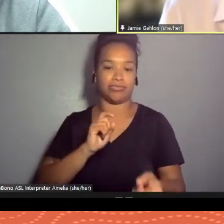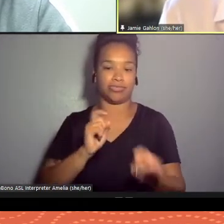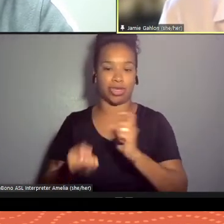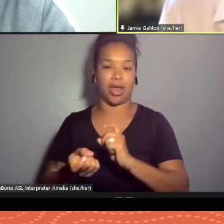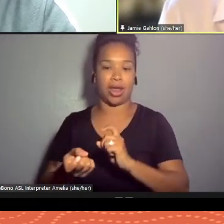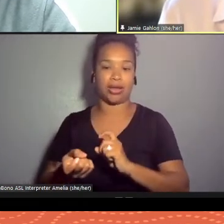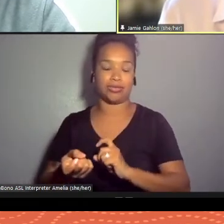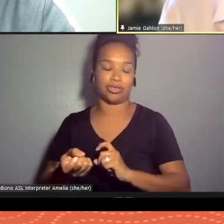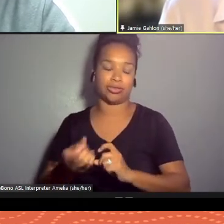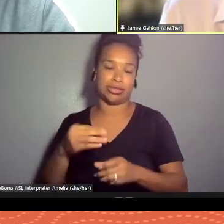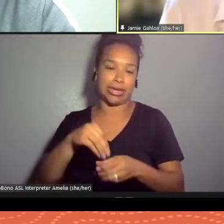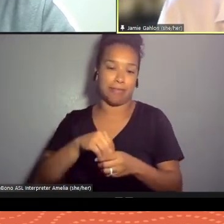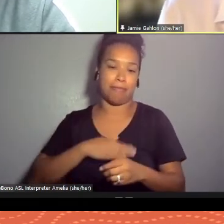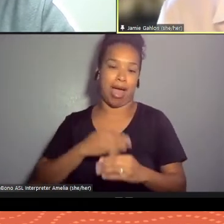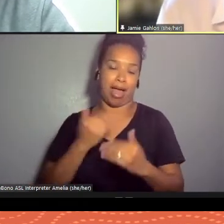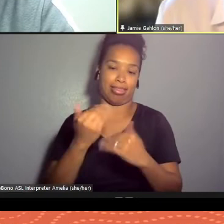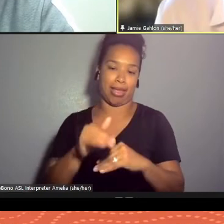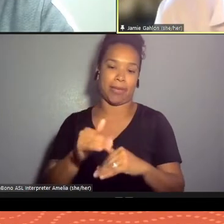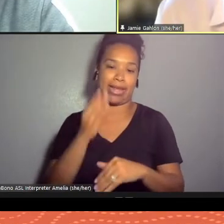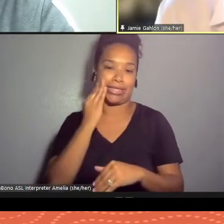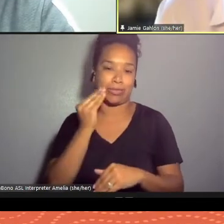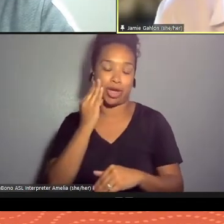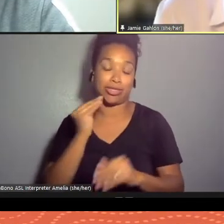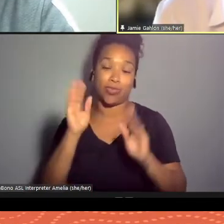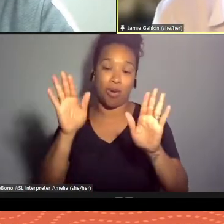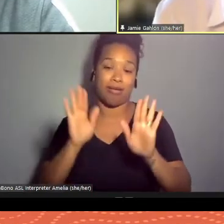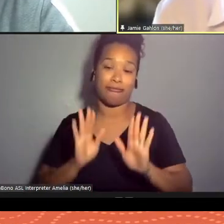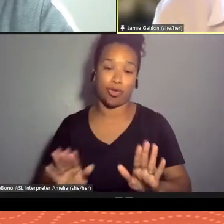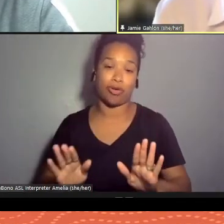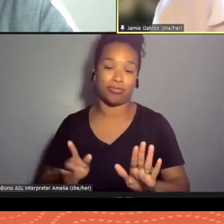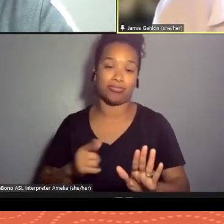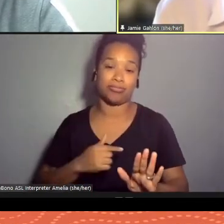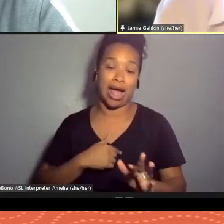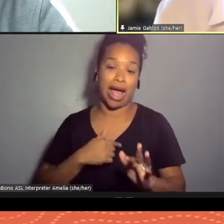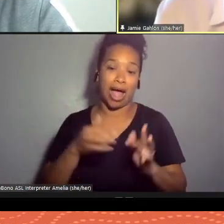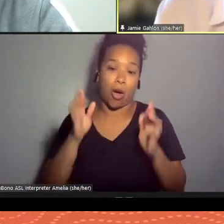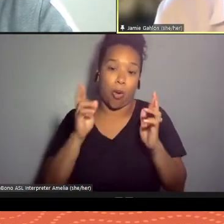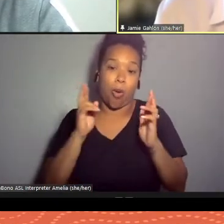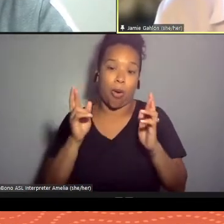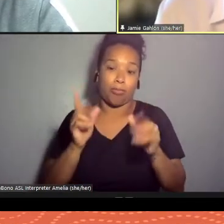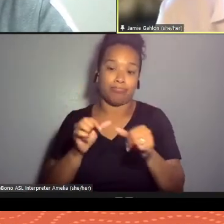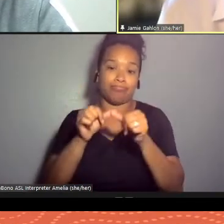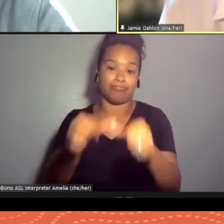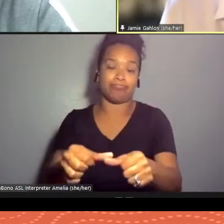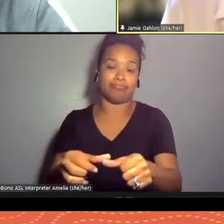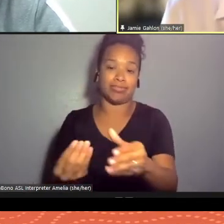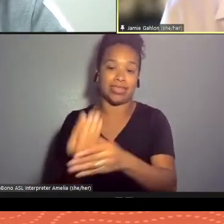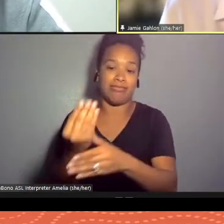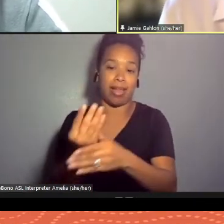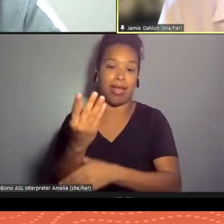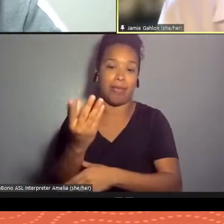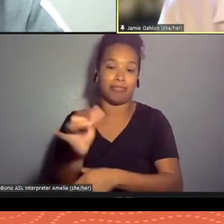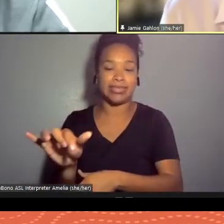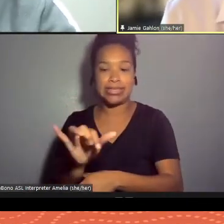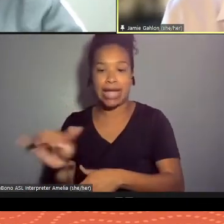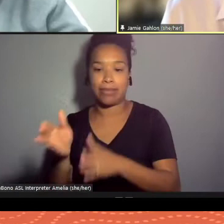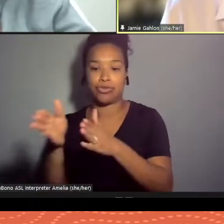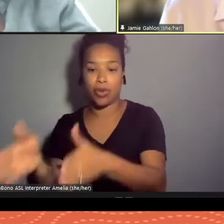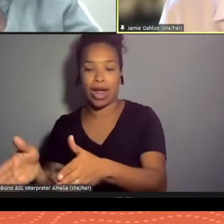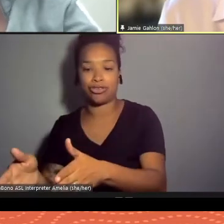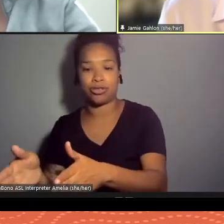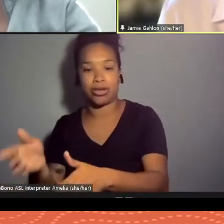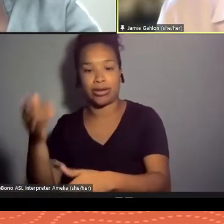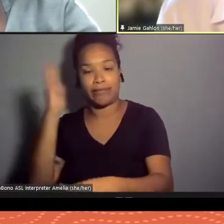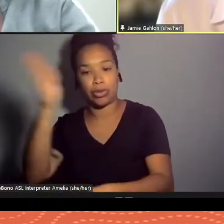just wonderful. And let's hope it keeps going further in this direction as we move forward.